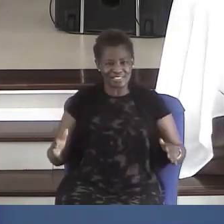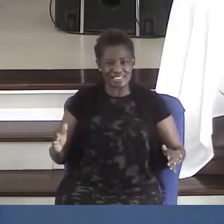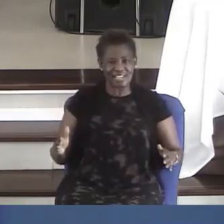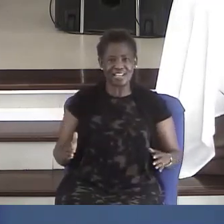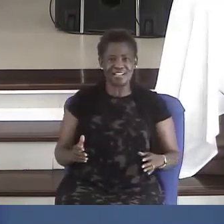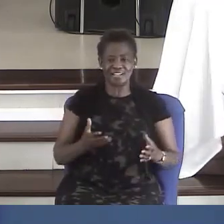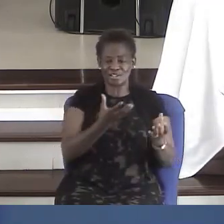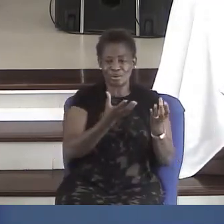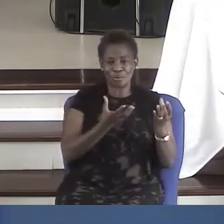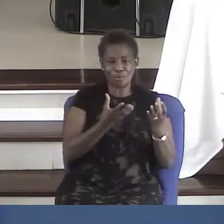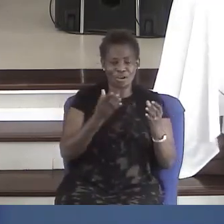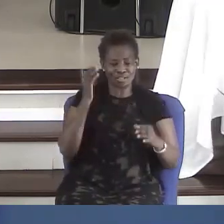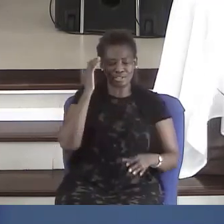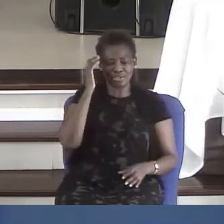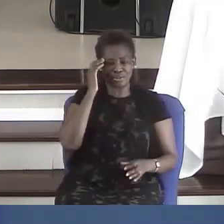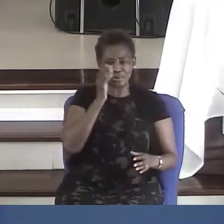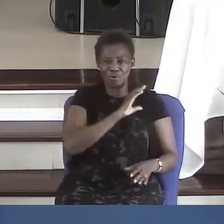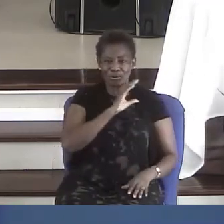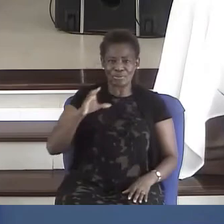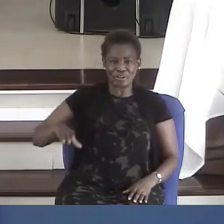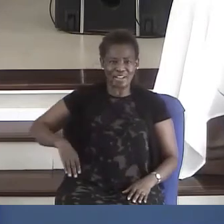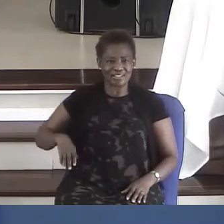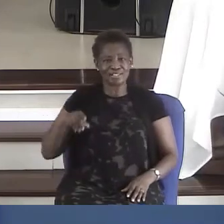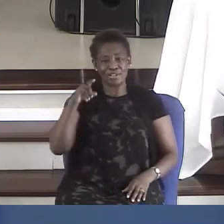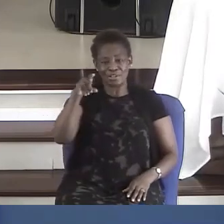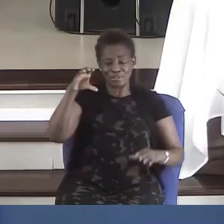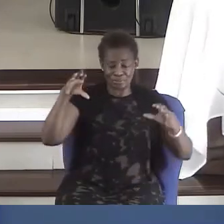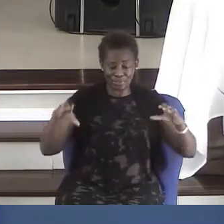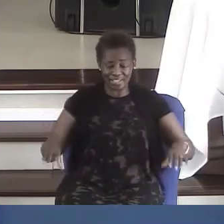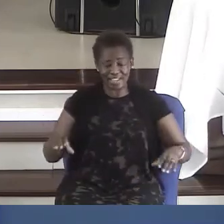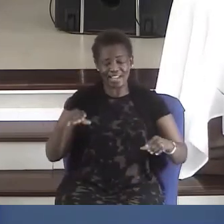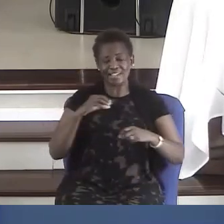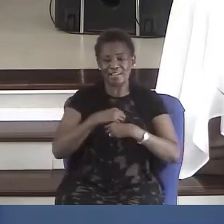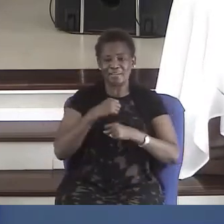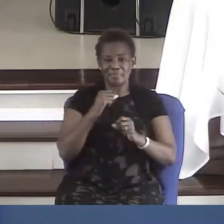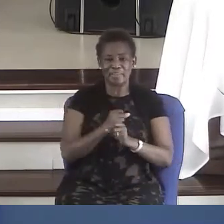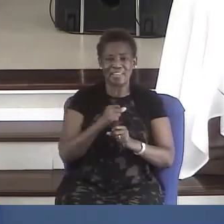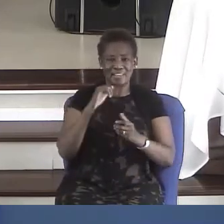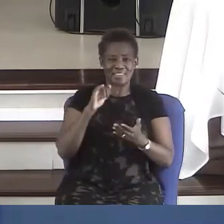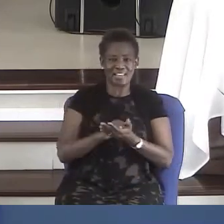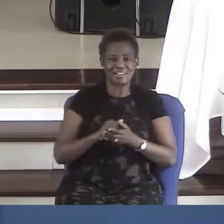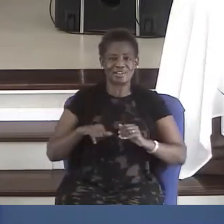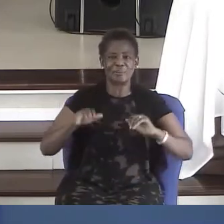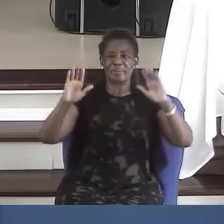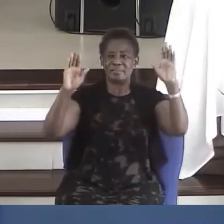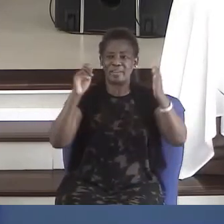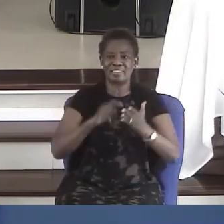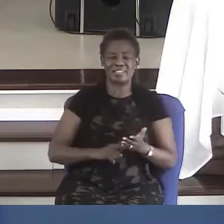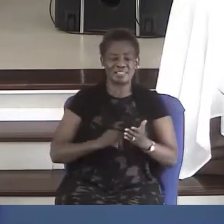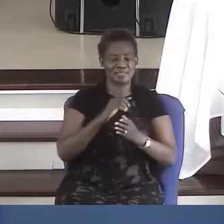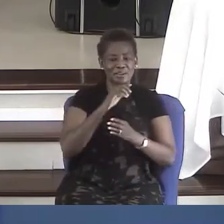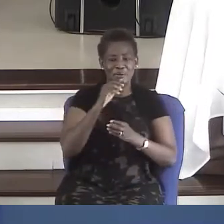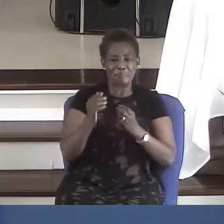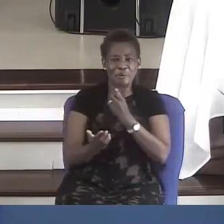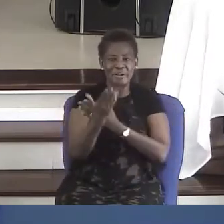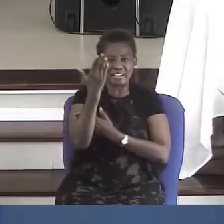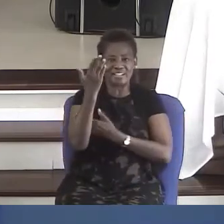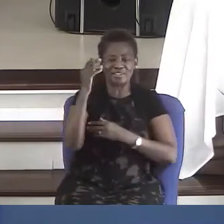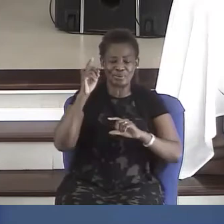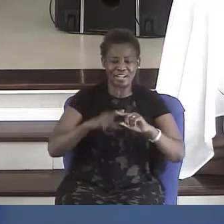this morning because guess what? You cannot depend on this world for all these things. All that we're talking